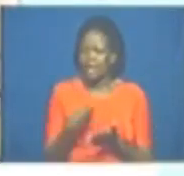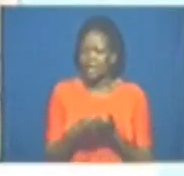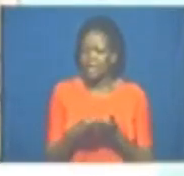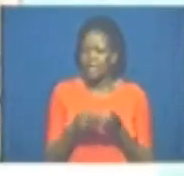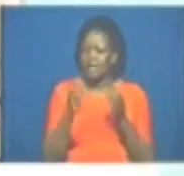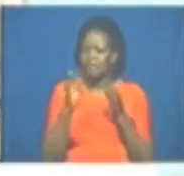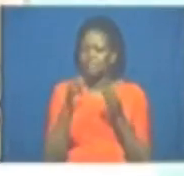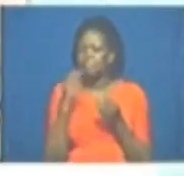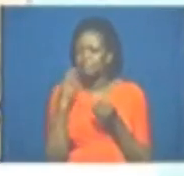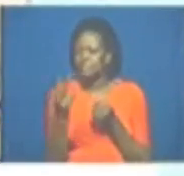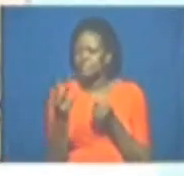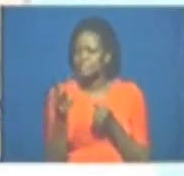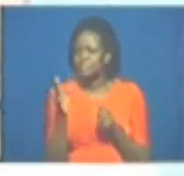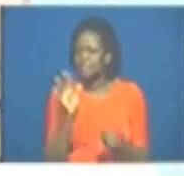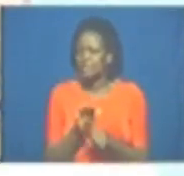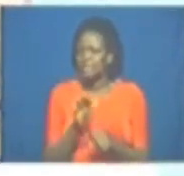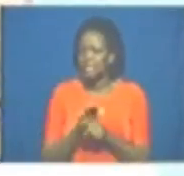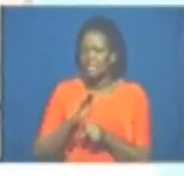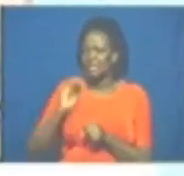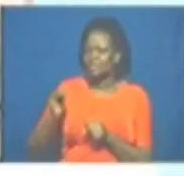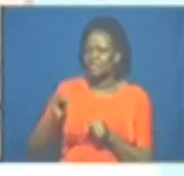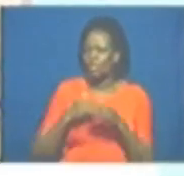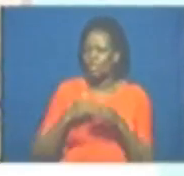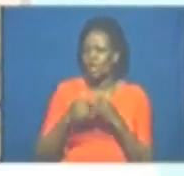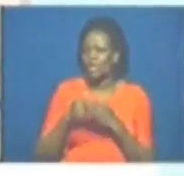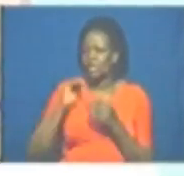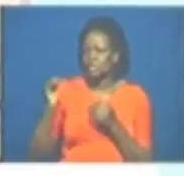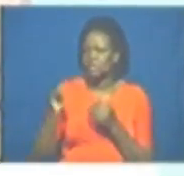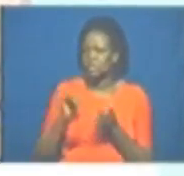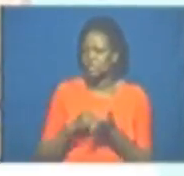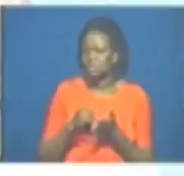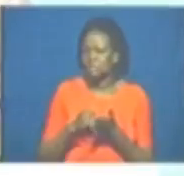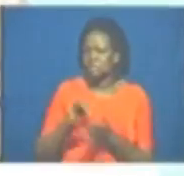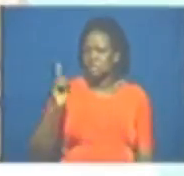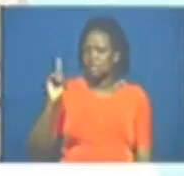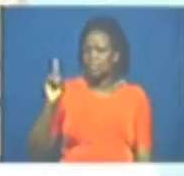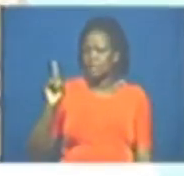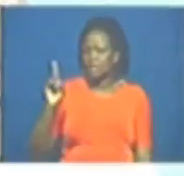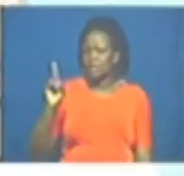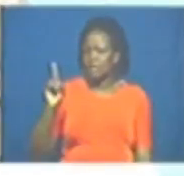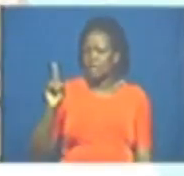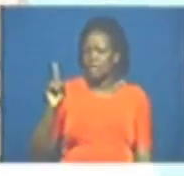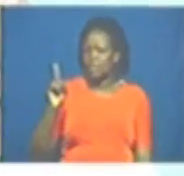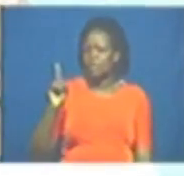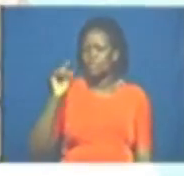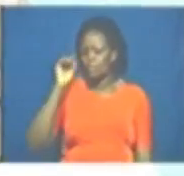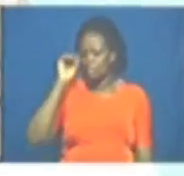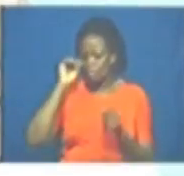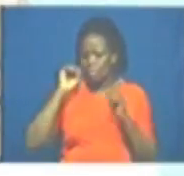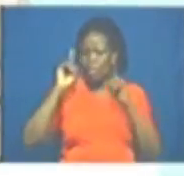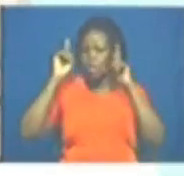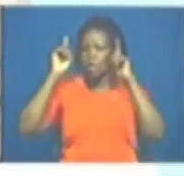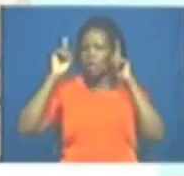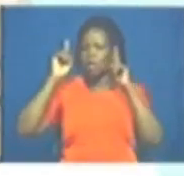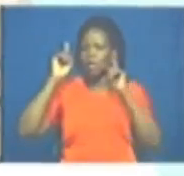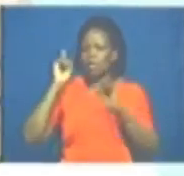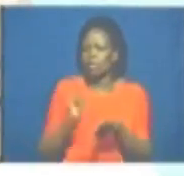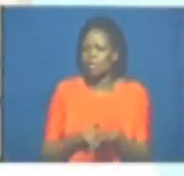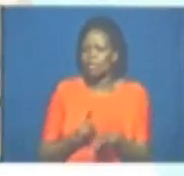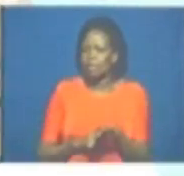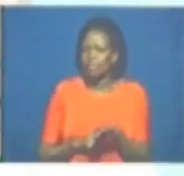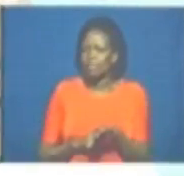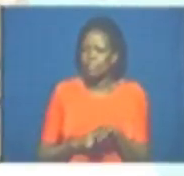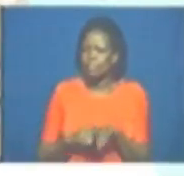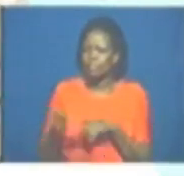look at most of those counties, in fact, all of them, including our own Nairobi here, you realize when they were running as a